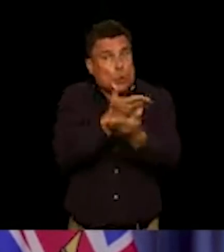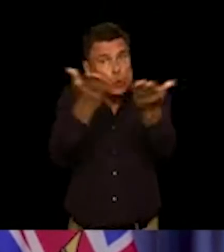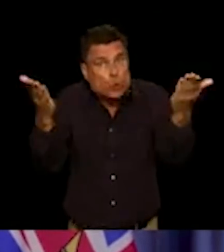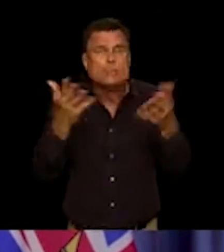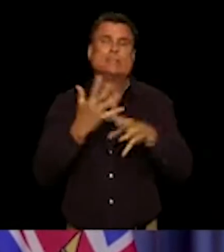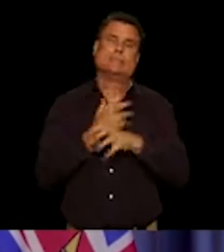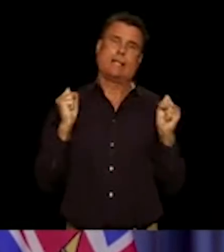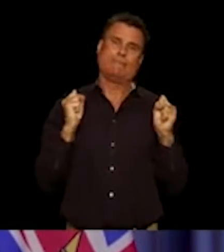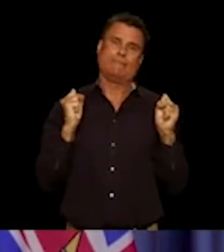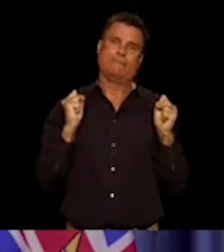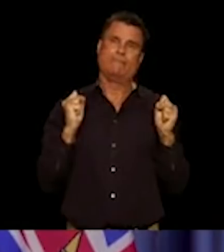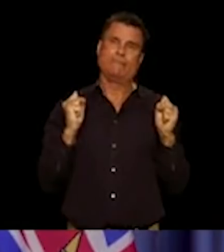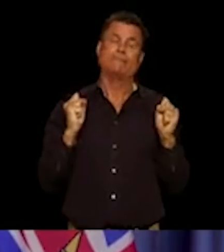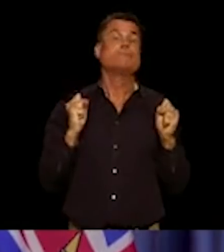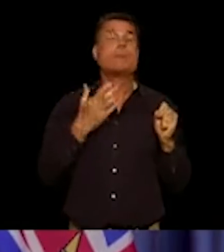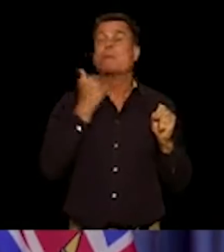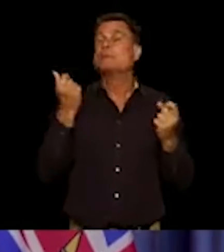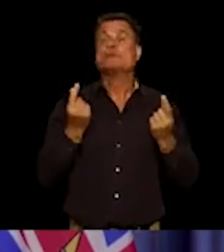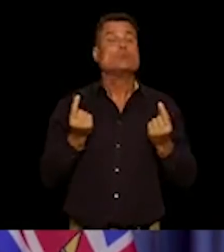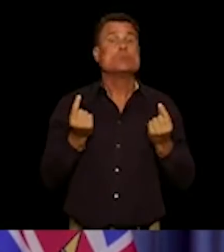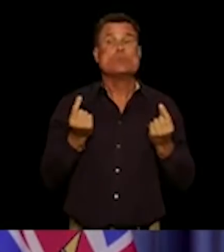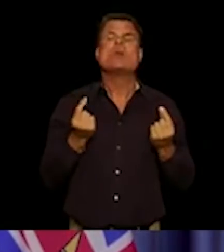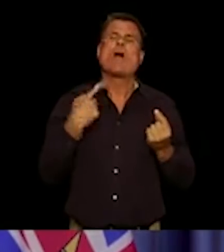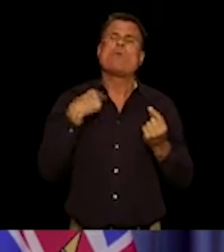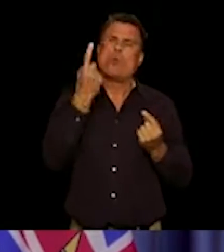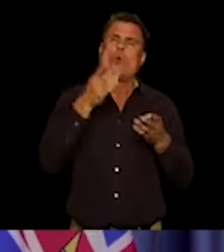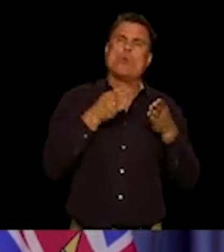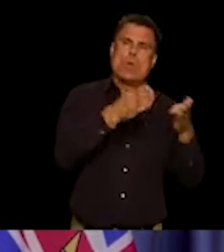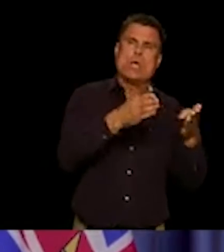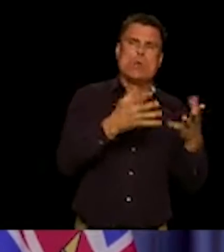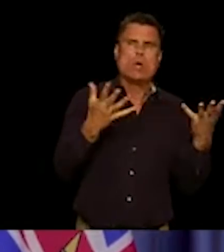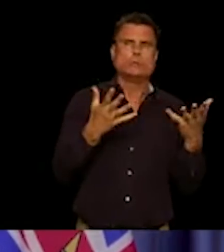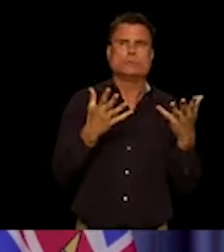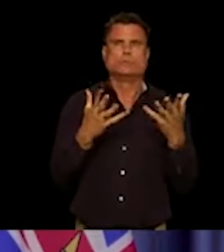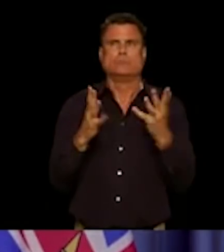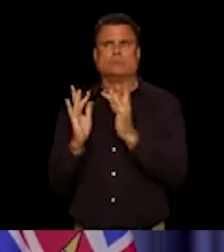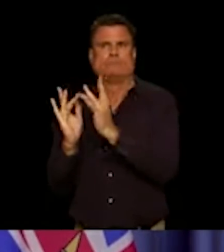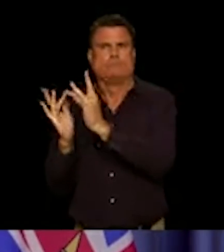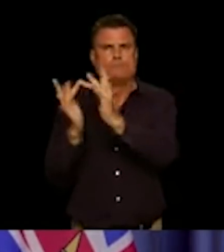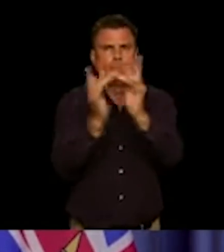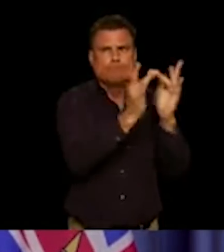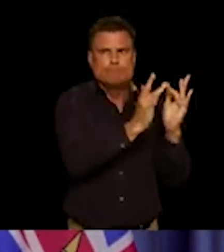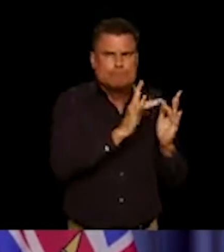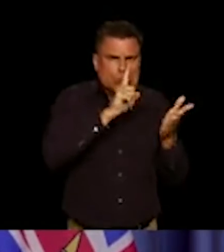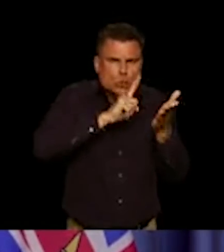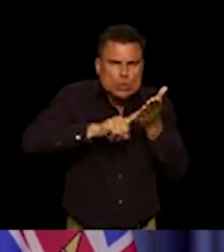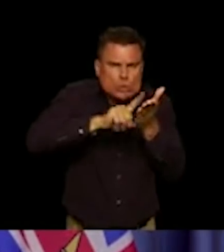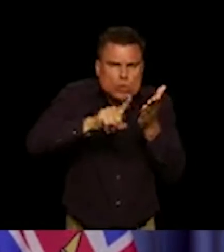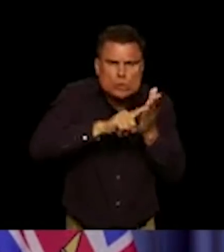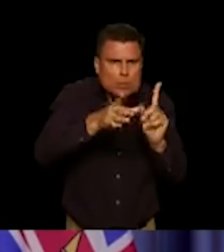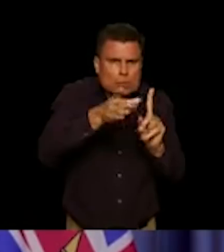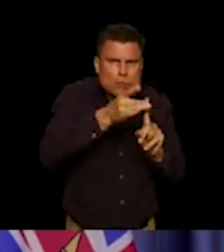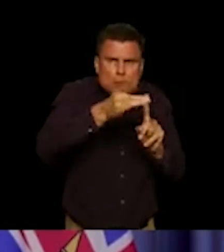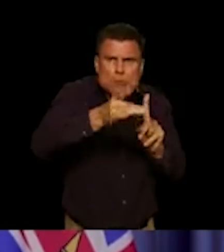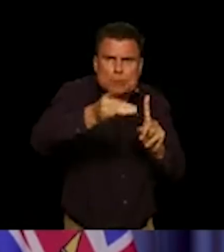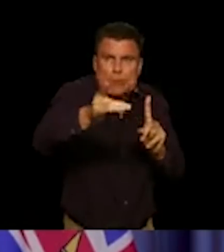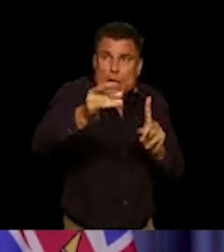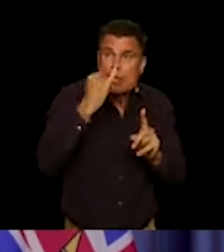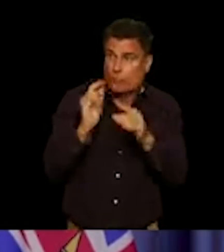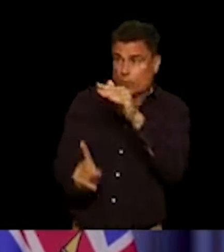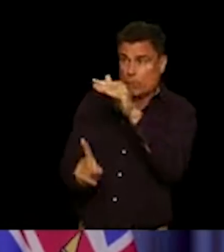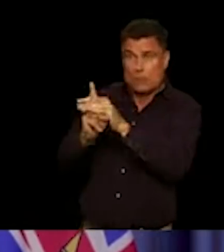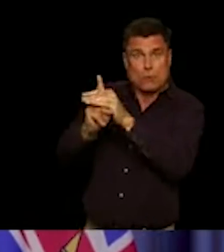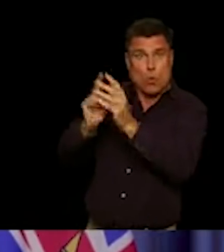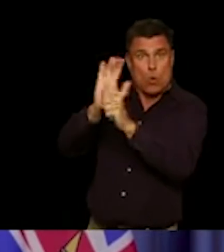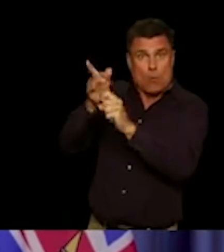sure that we keep people safe, and one of the best ways to do that is to have strong contact tracing. It's especially important, of